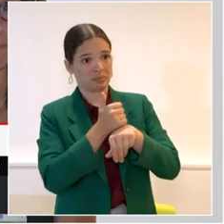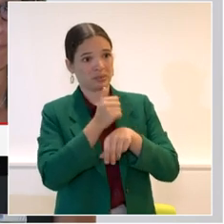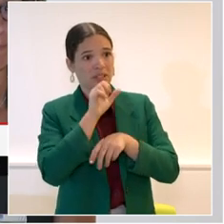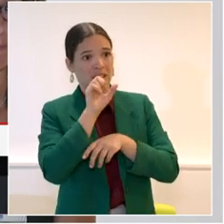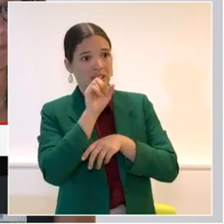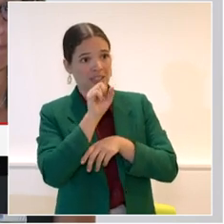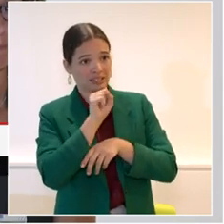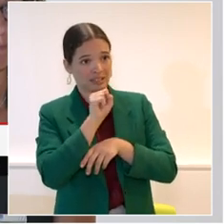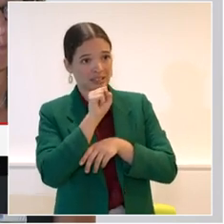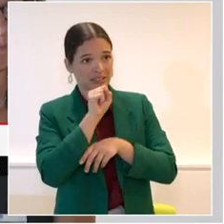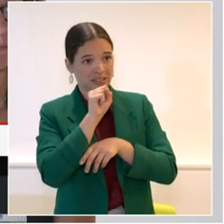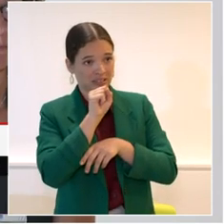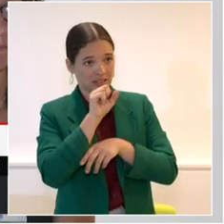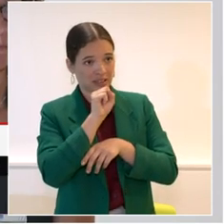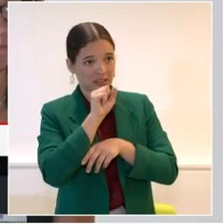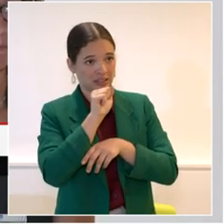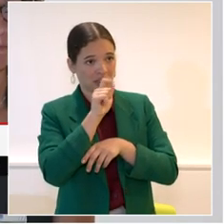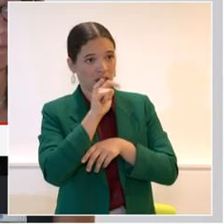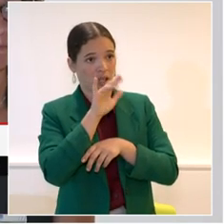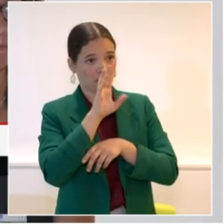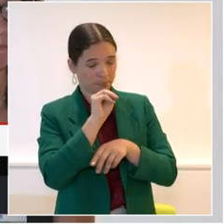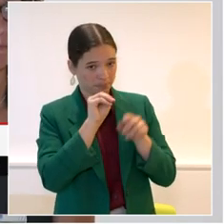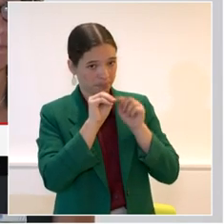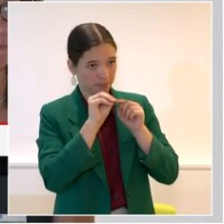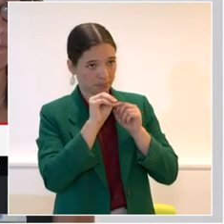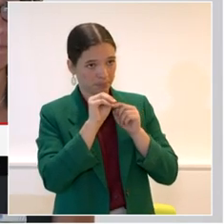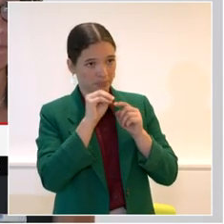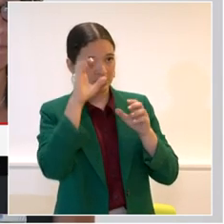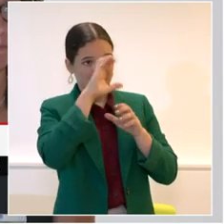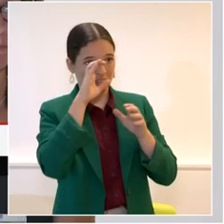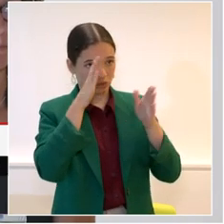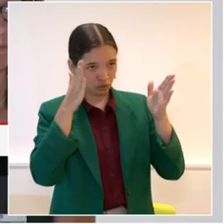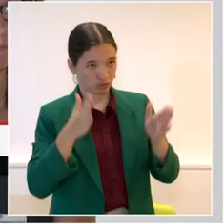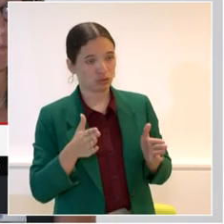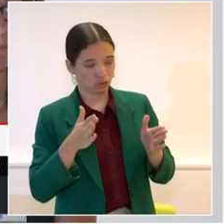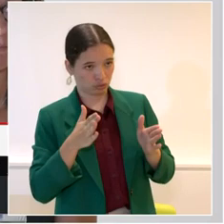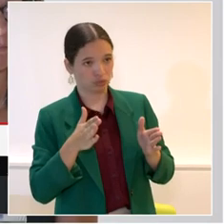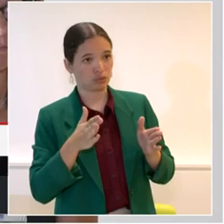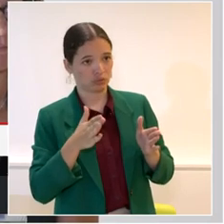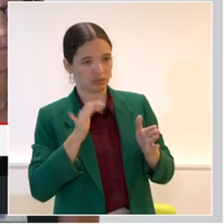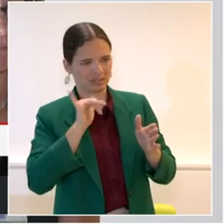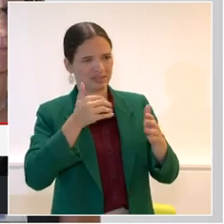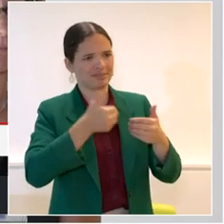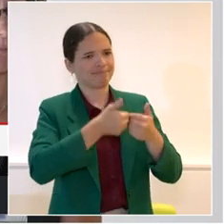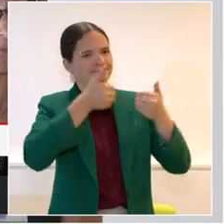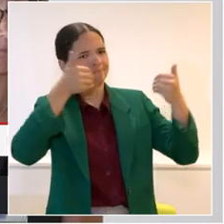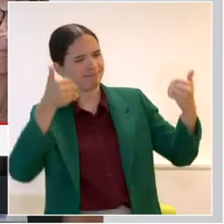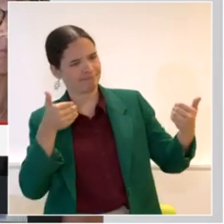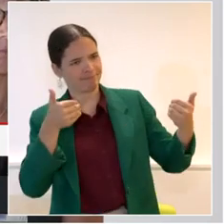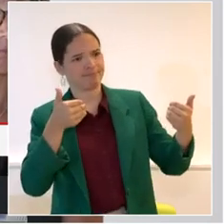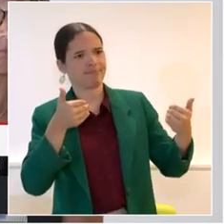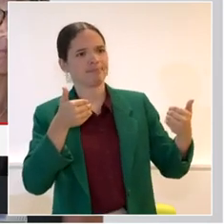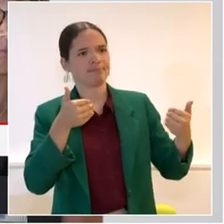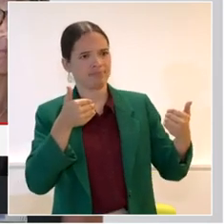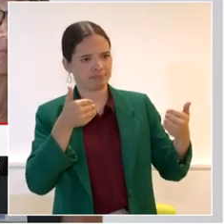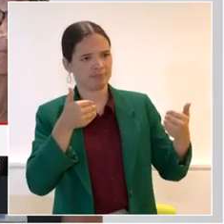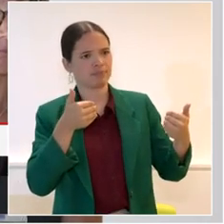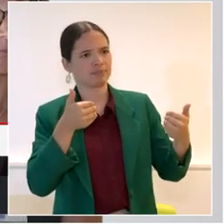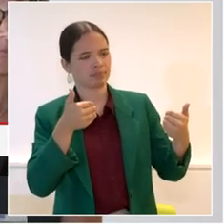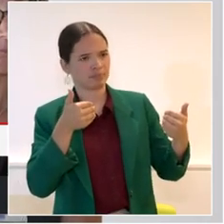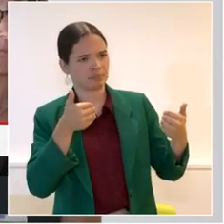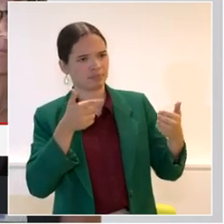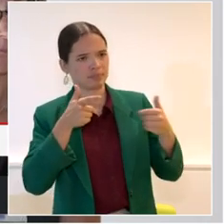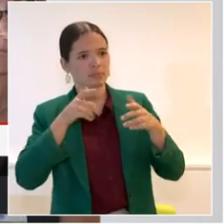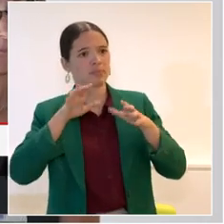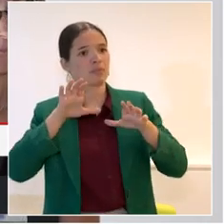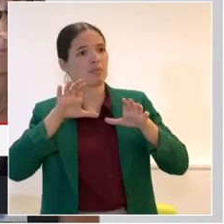don't know if a separate class is the right terminology, but it separates them from most people and everybody else who experiencing homelessness